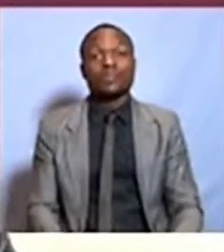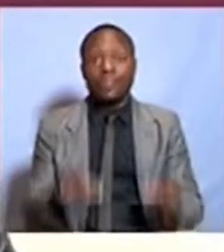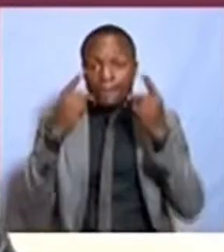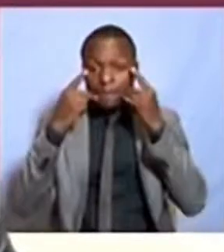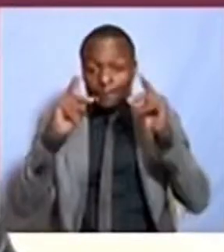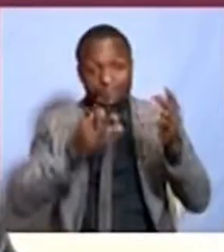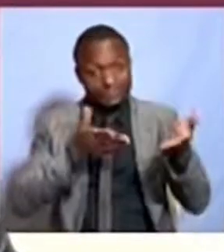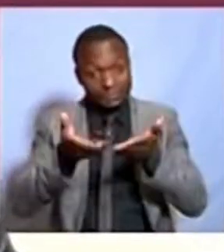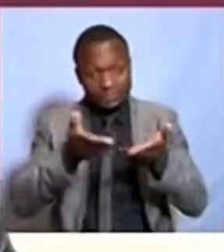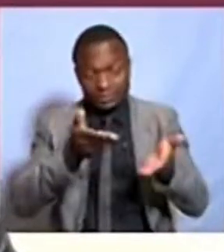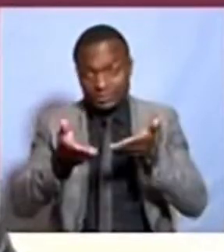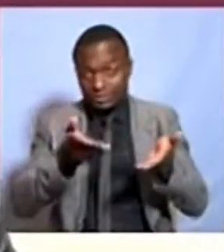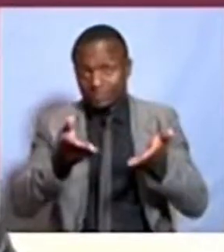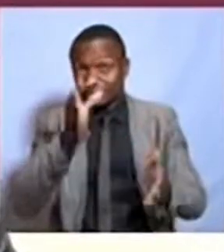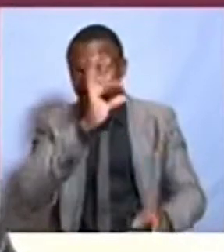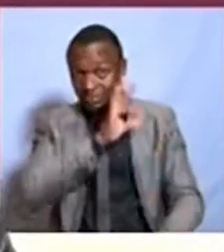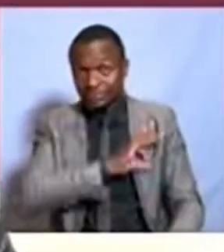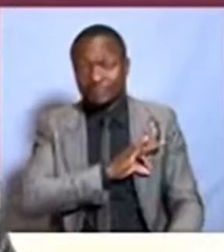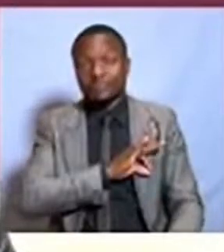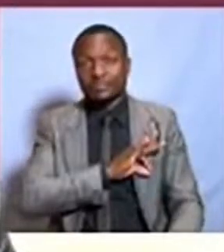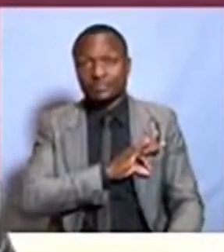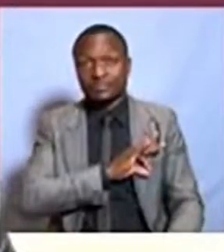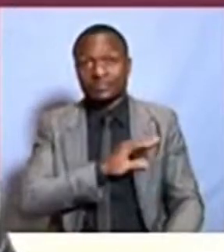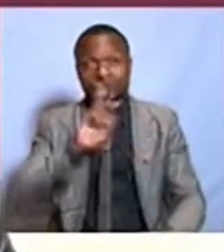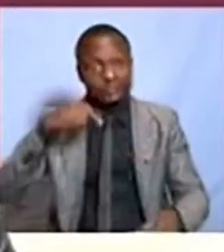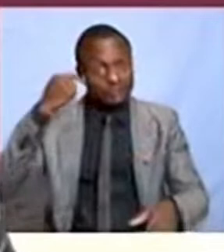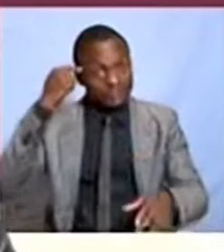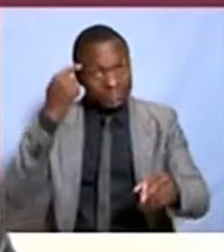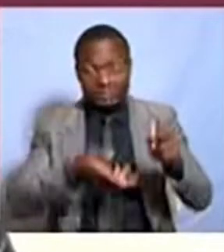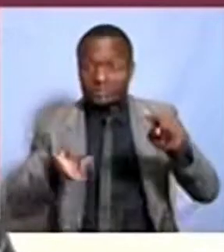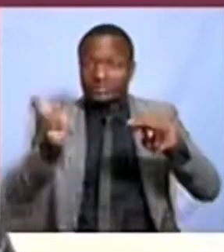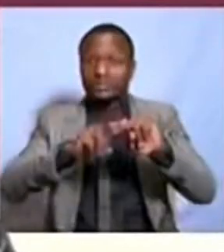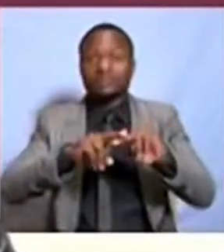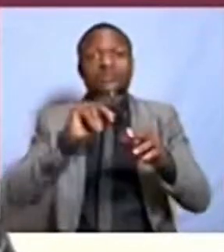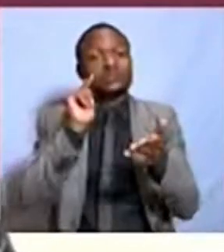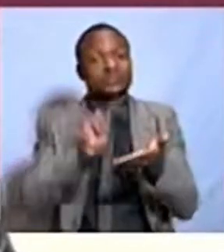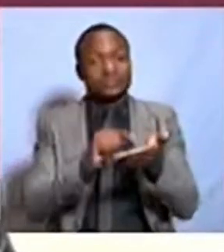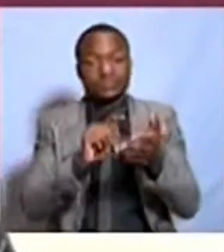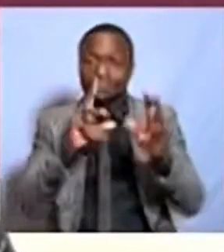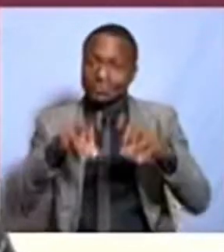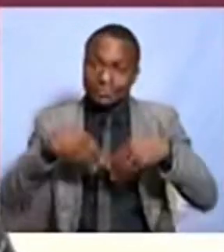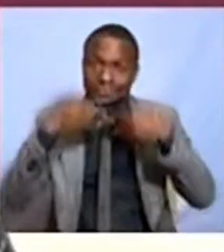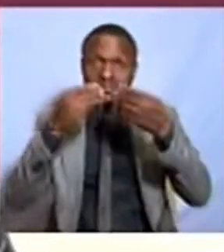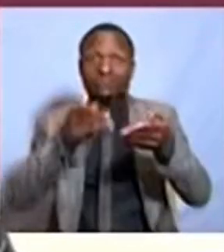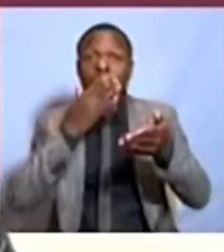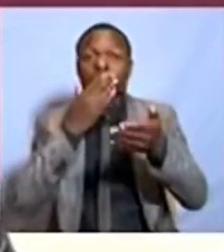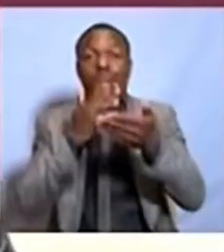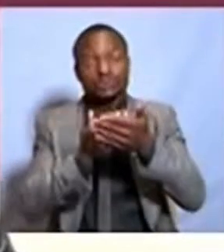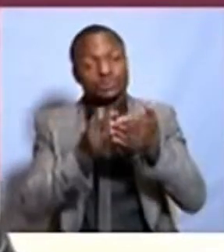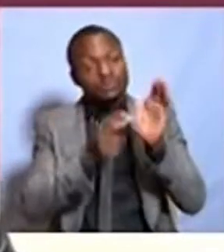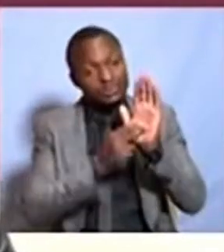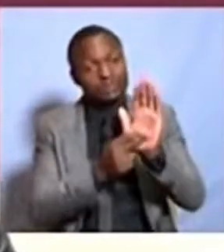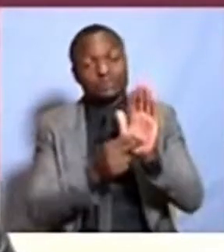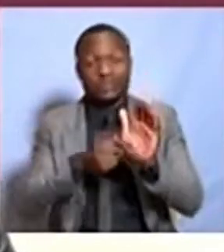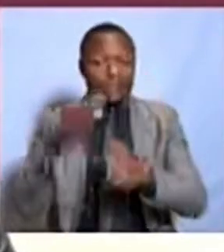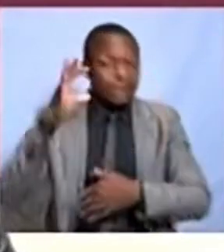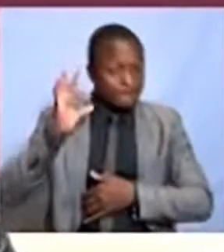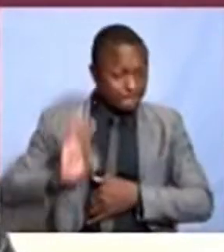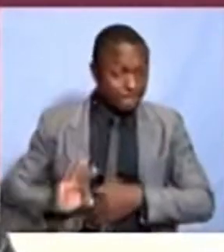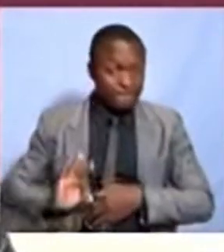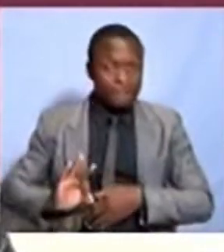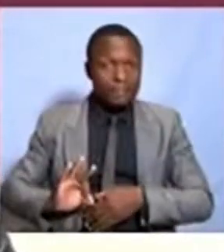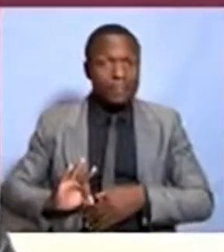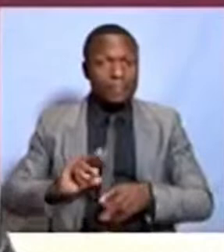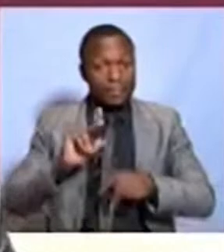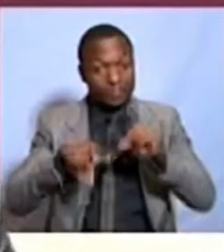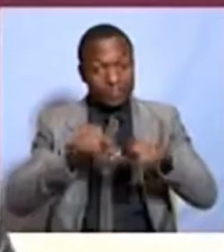service pension funds, the government has also increased allocation here, which gives a good indication that beneficiaries or pensioners